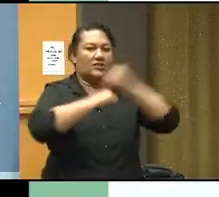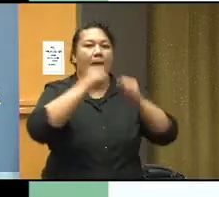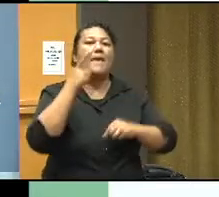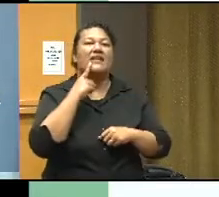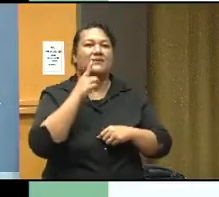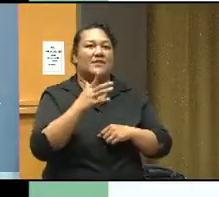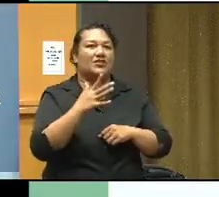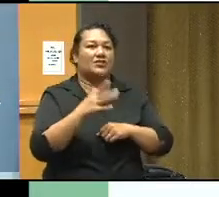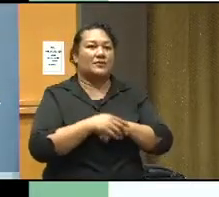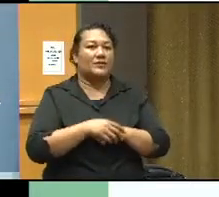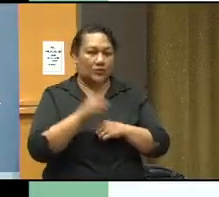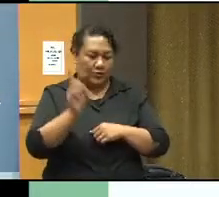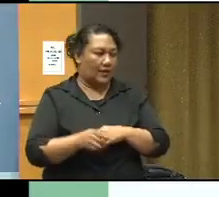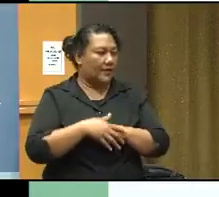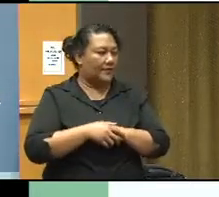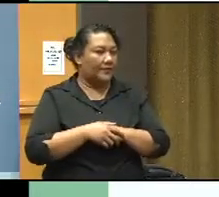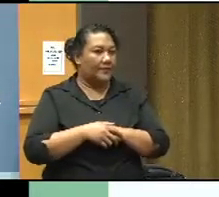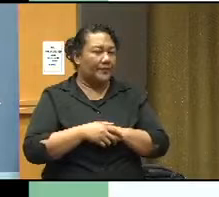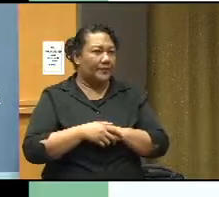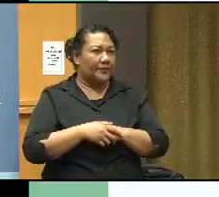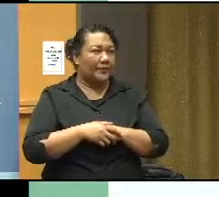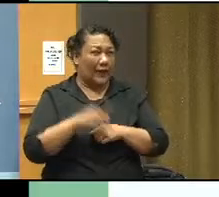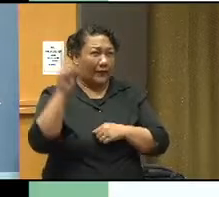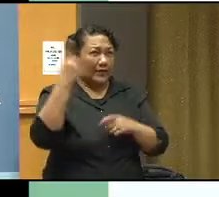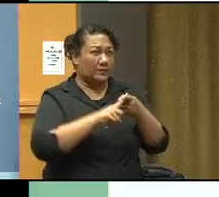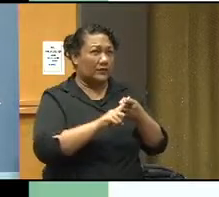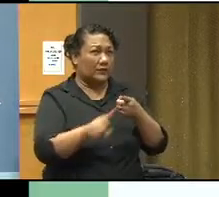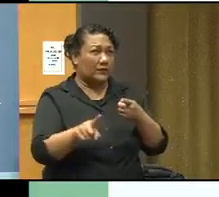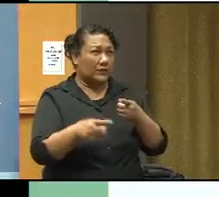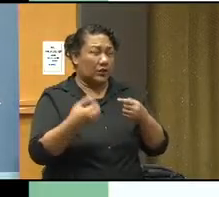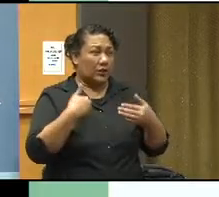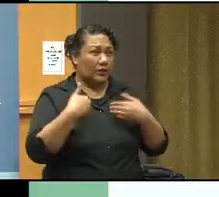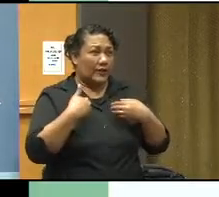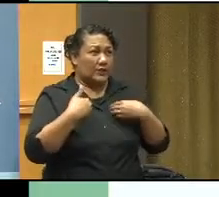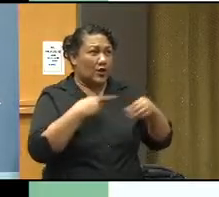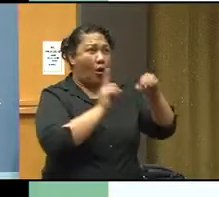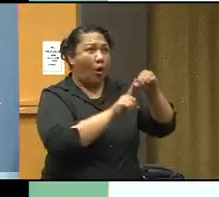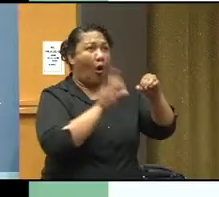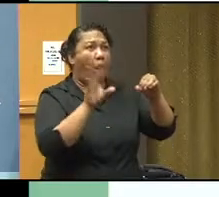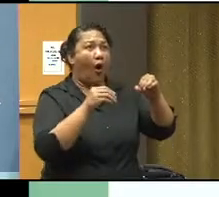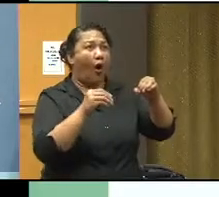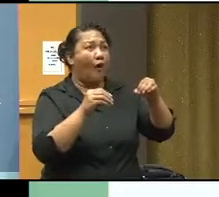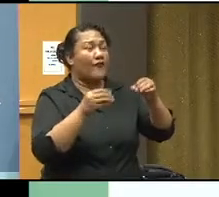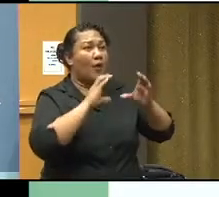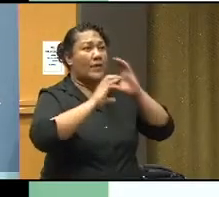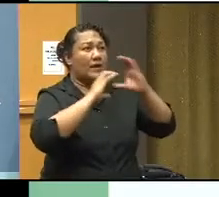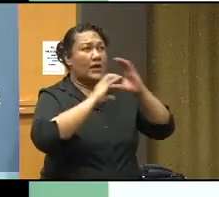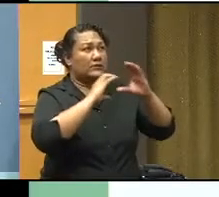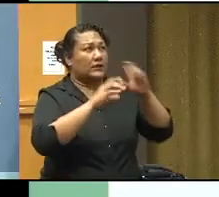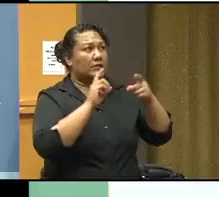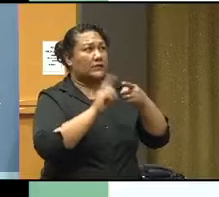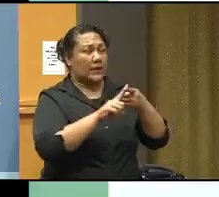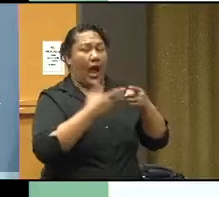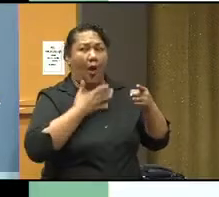of narrow it down in 10 minutes. So the first one is the university goal of communication. This is what we want our